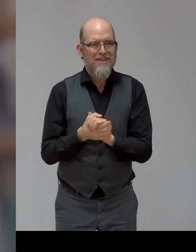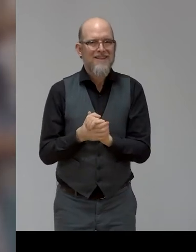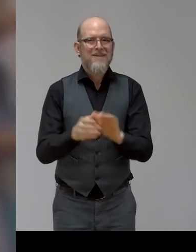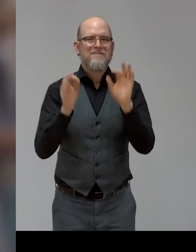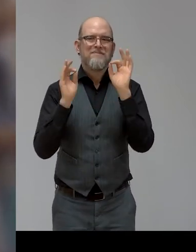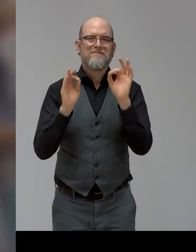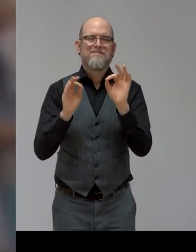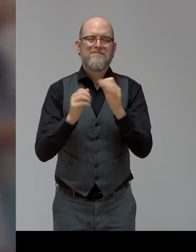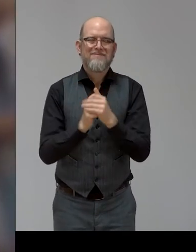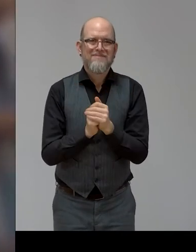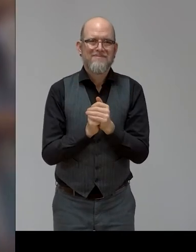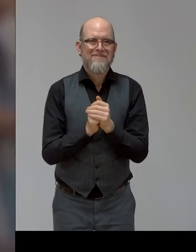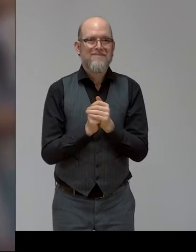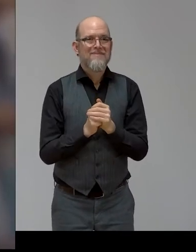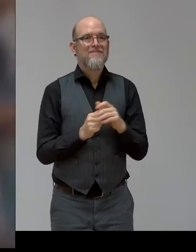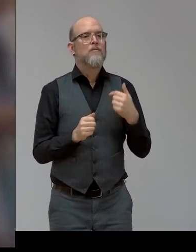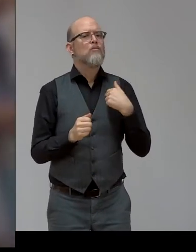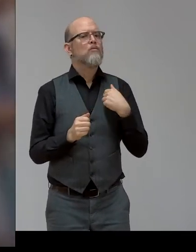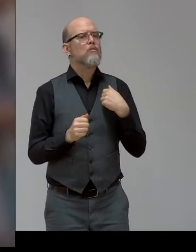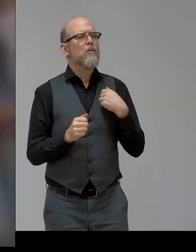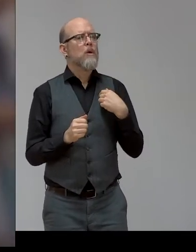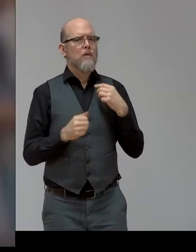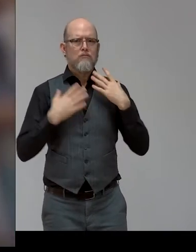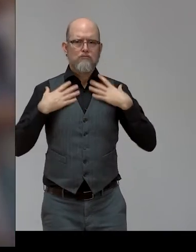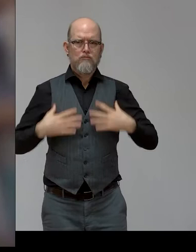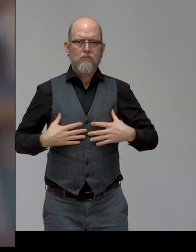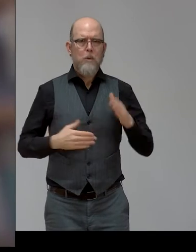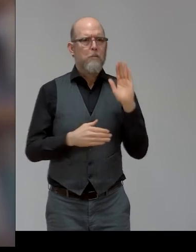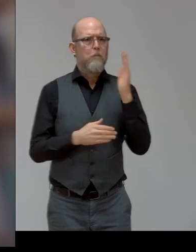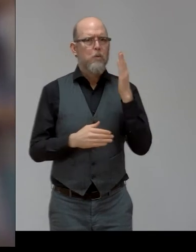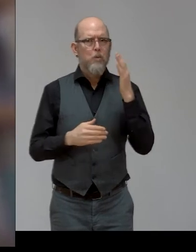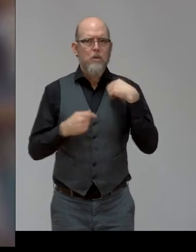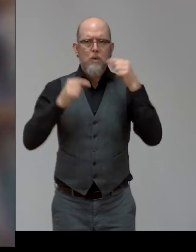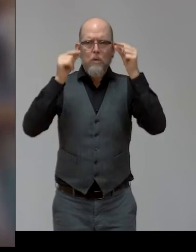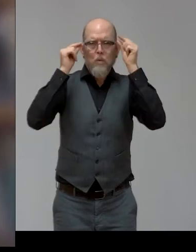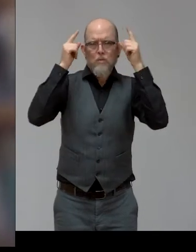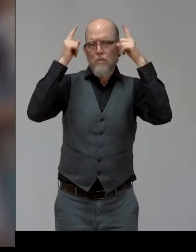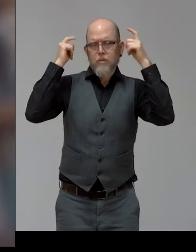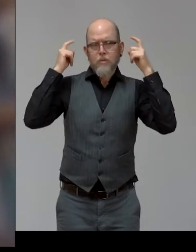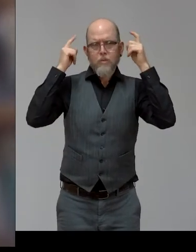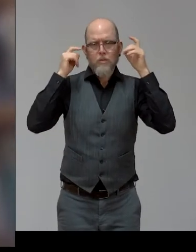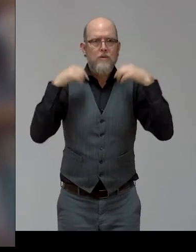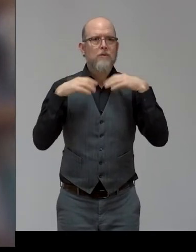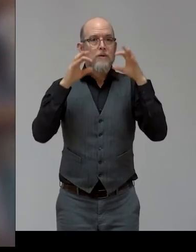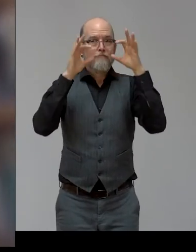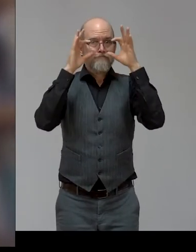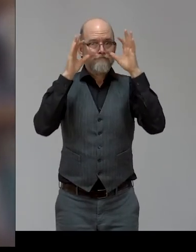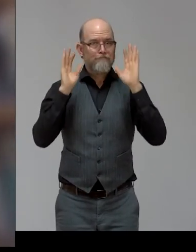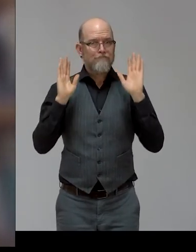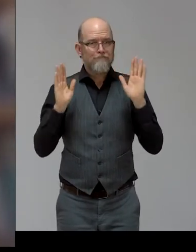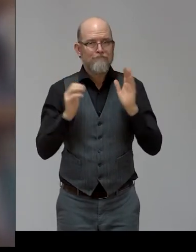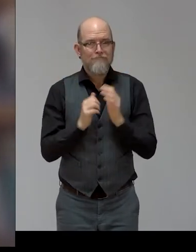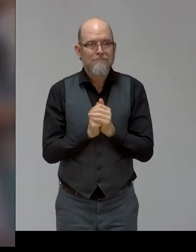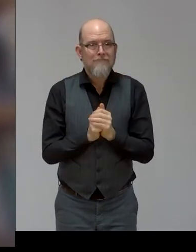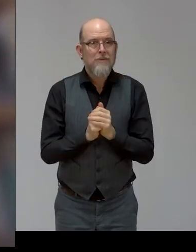a navy blue sweater. I have curly hair and I'm wearing glasses. I am delighted today to be here sharing with you the work we have